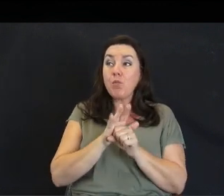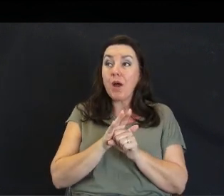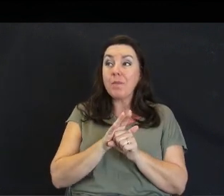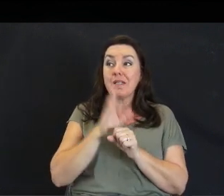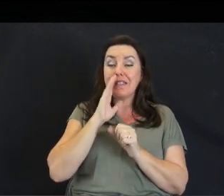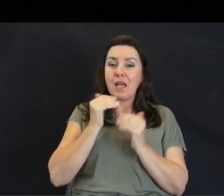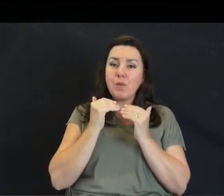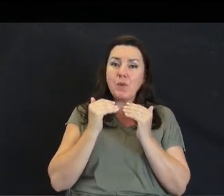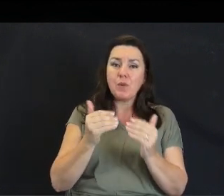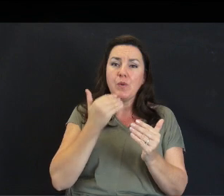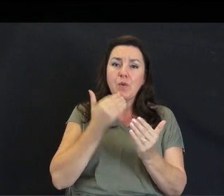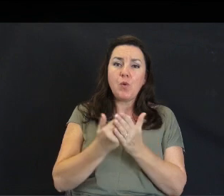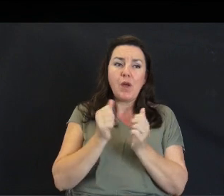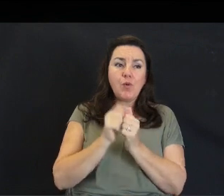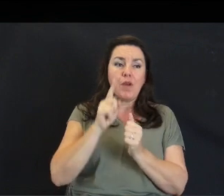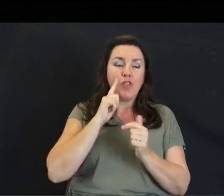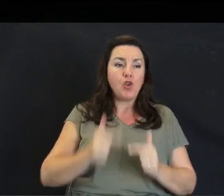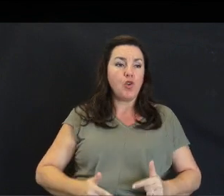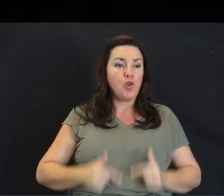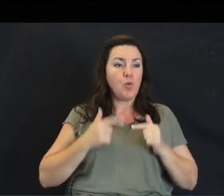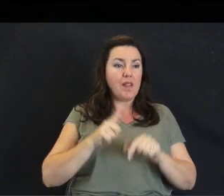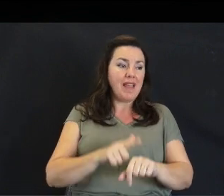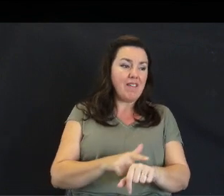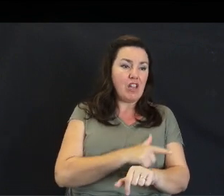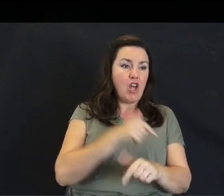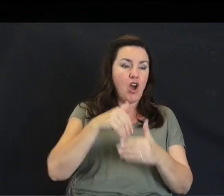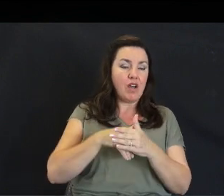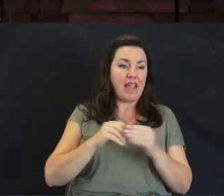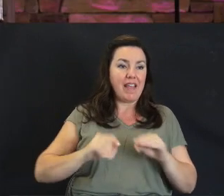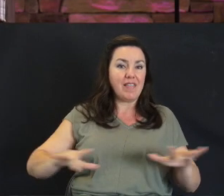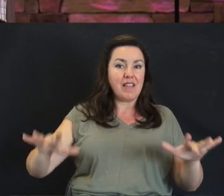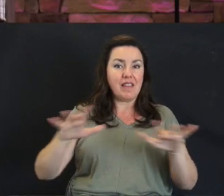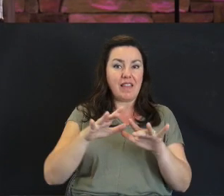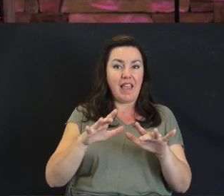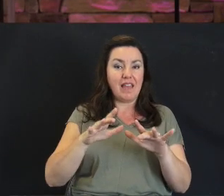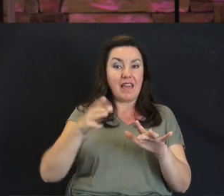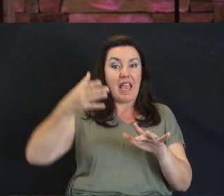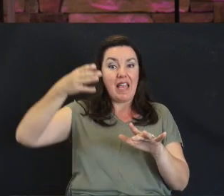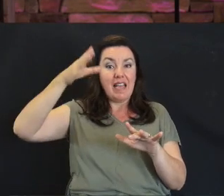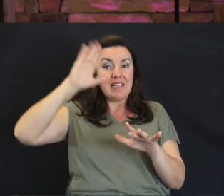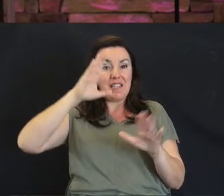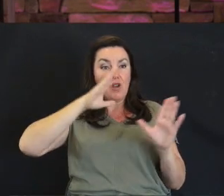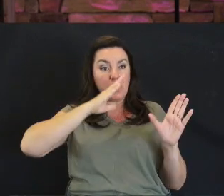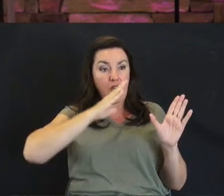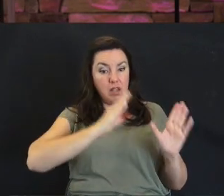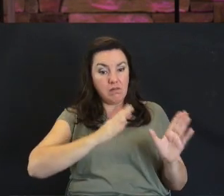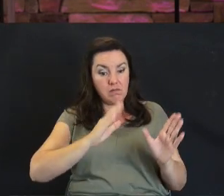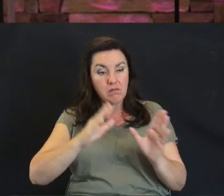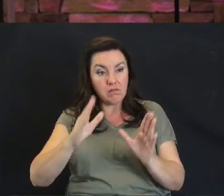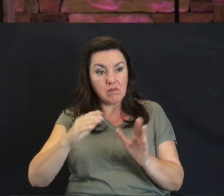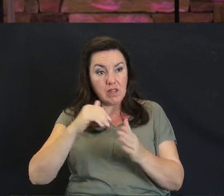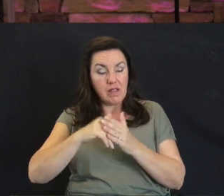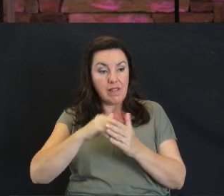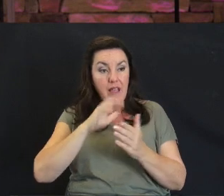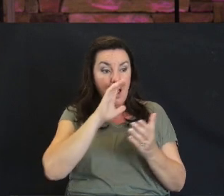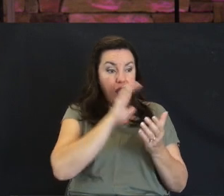And that you may live Long in the land As there is a divine Order That God has established In the marriage Between husband and wife